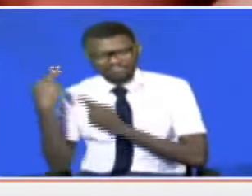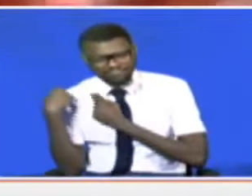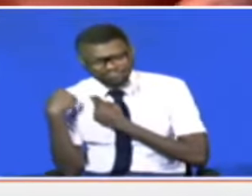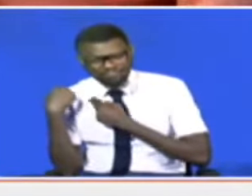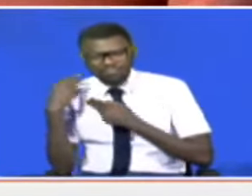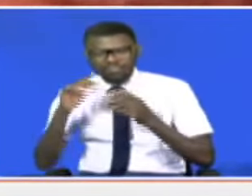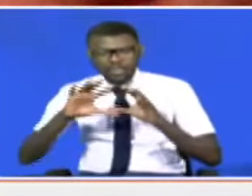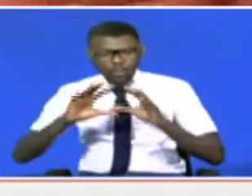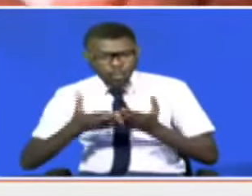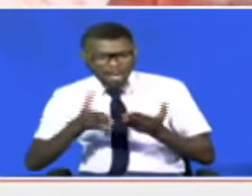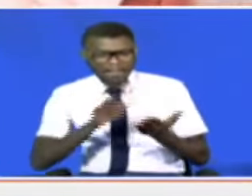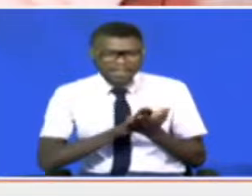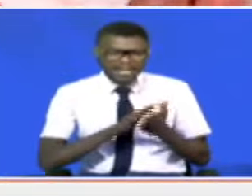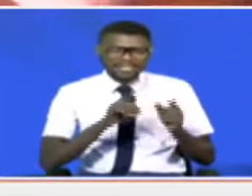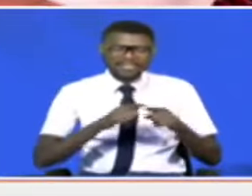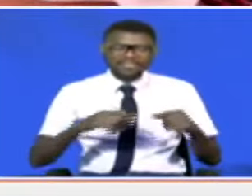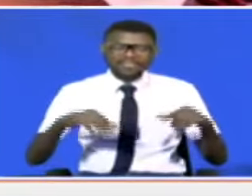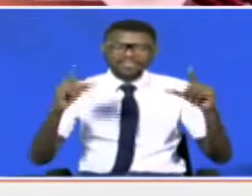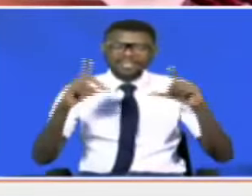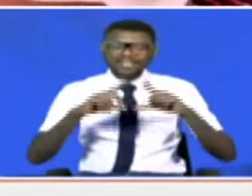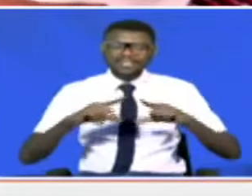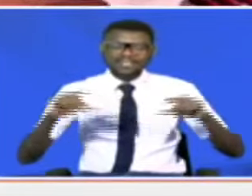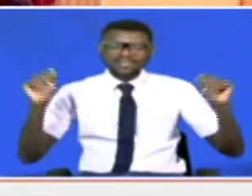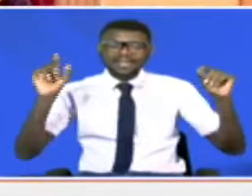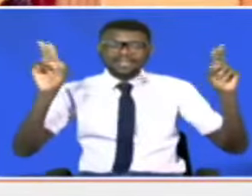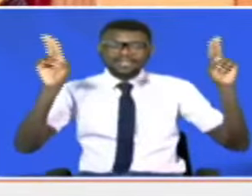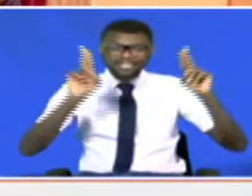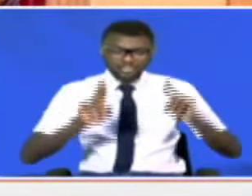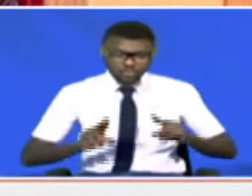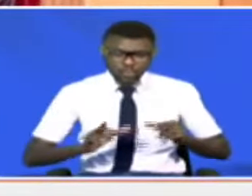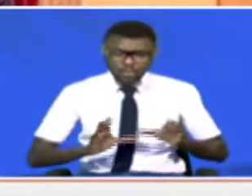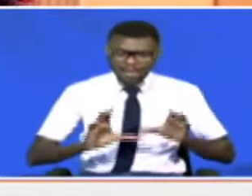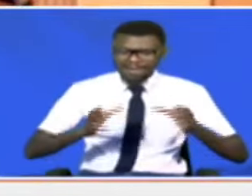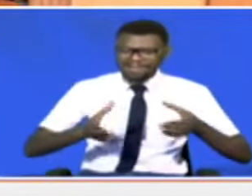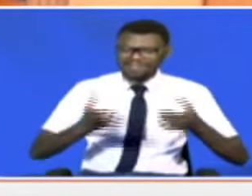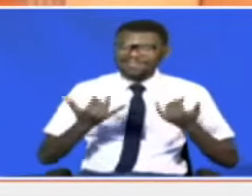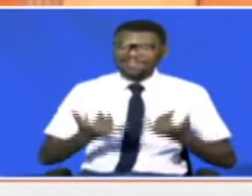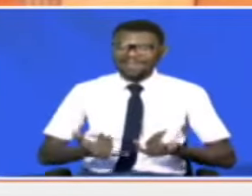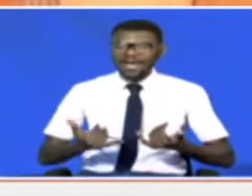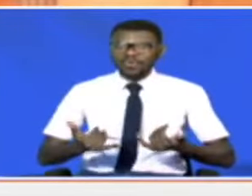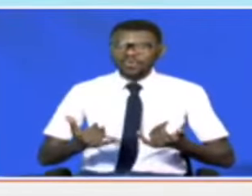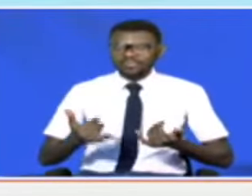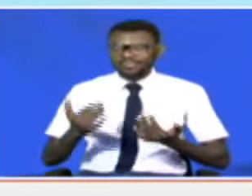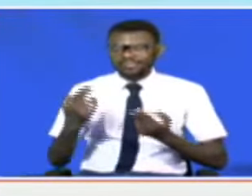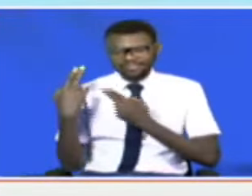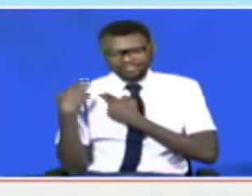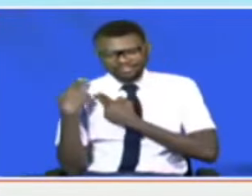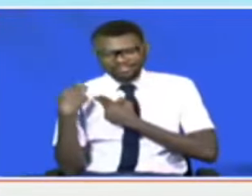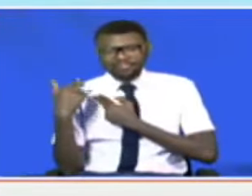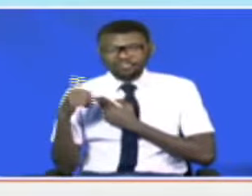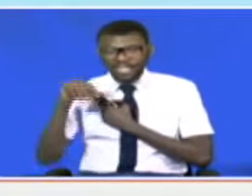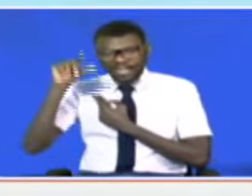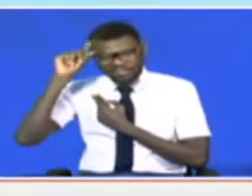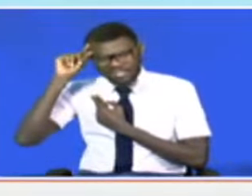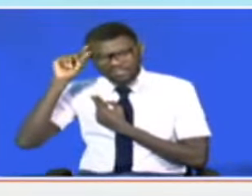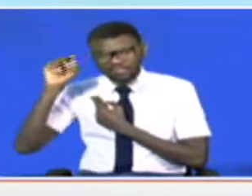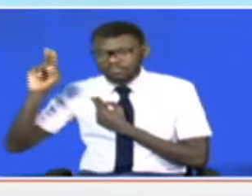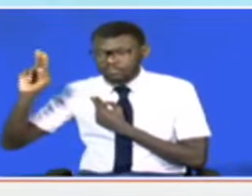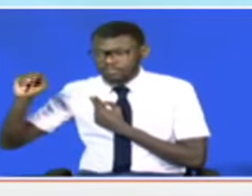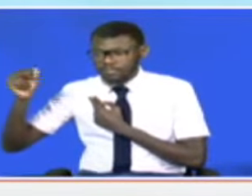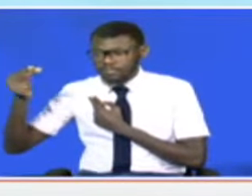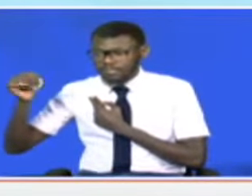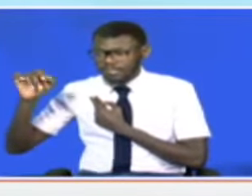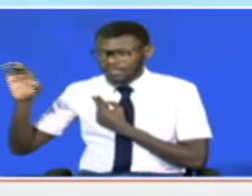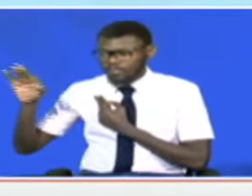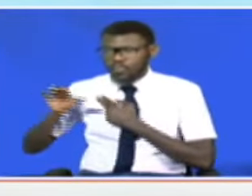Bank, and Japan International Cooperation Agency will now be covered by the Exchequer. Under NHIF,